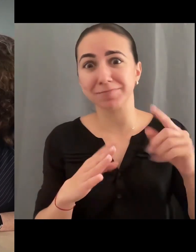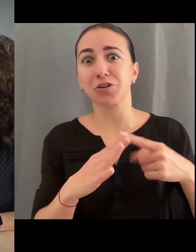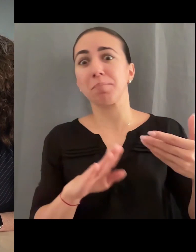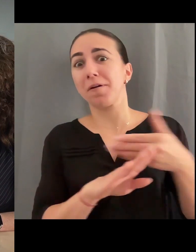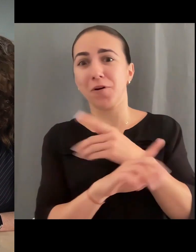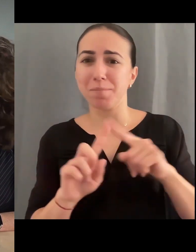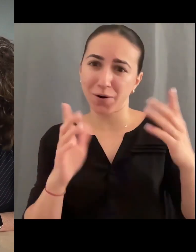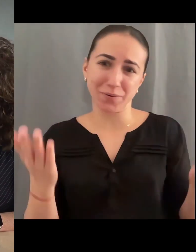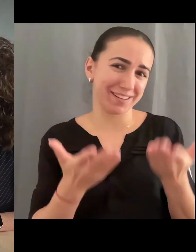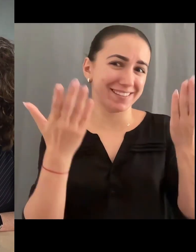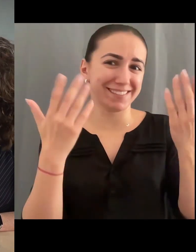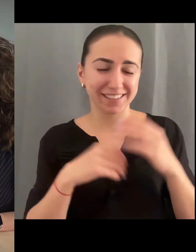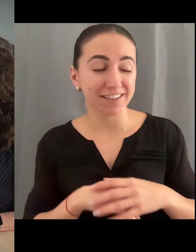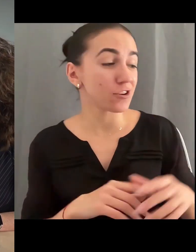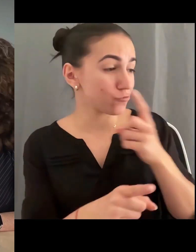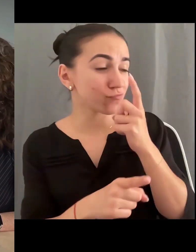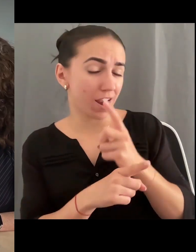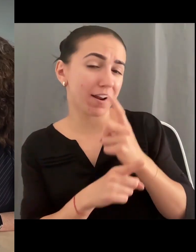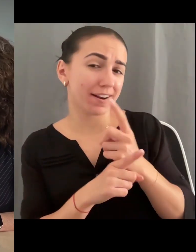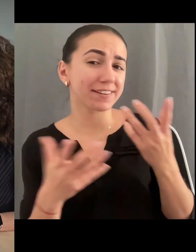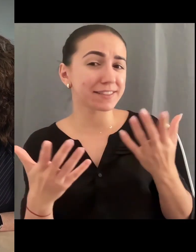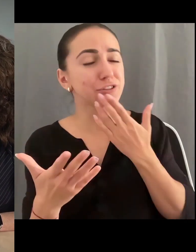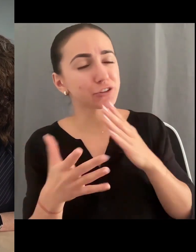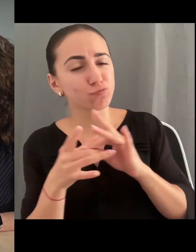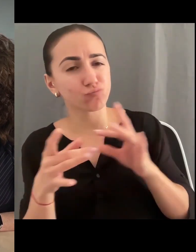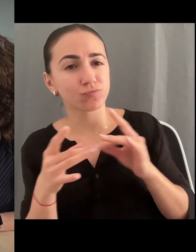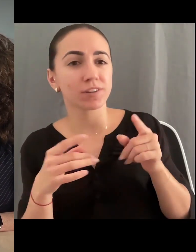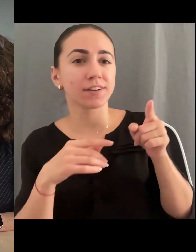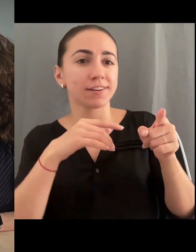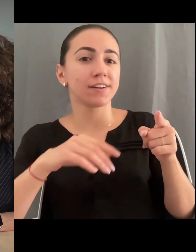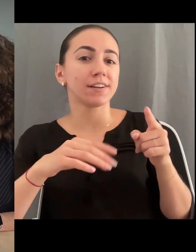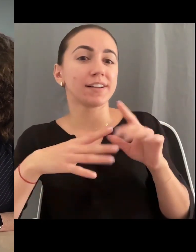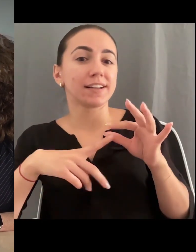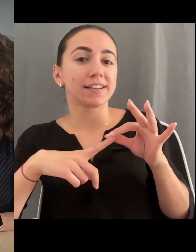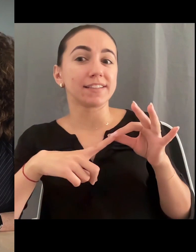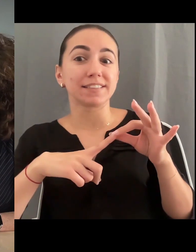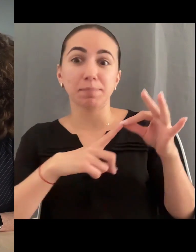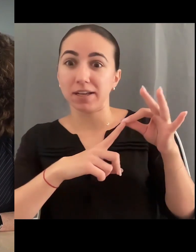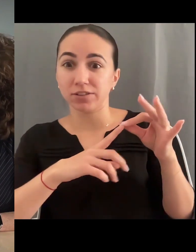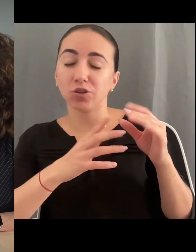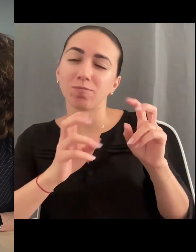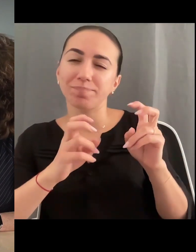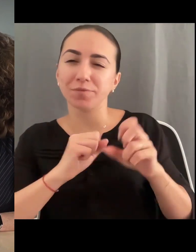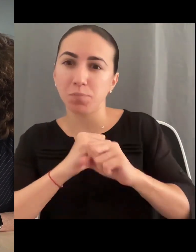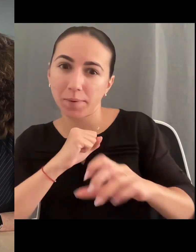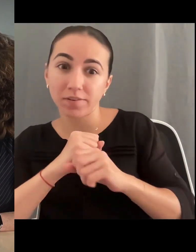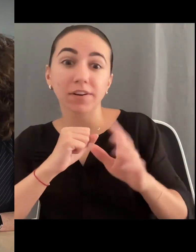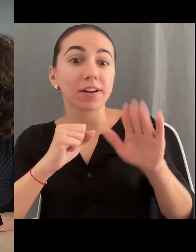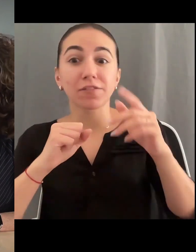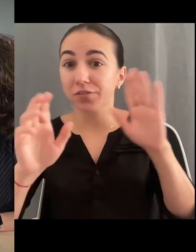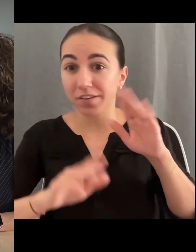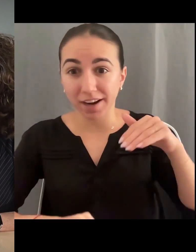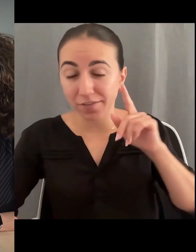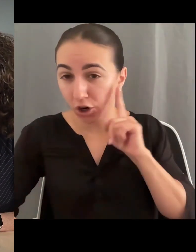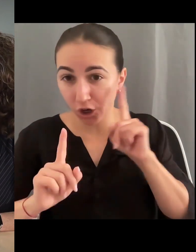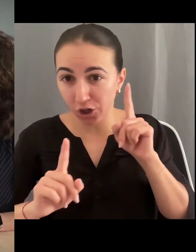are. Awesome. And that's great. And that's good to mention that you said specials going on. And that's something that reminds me now. So in case you haven't heard,